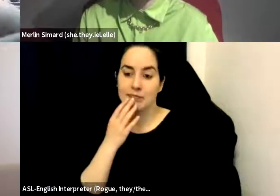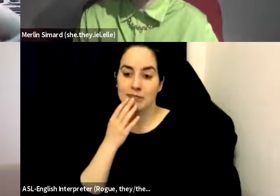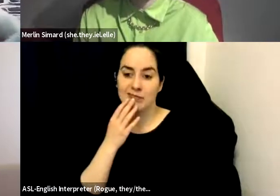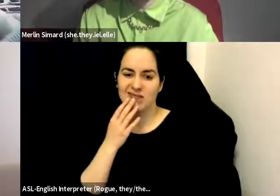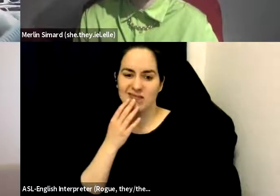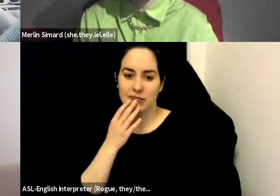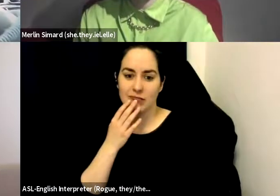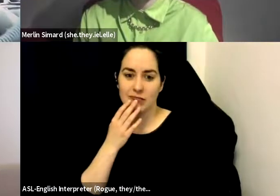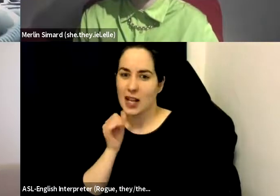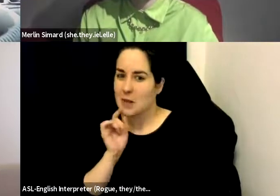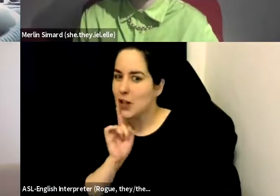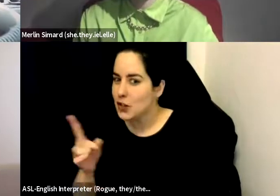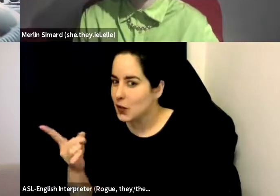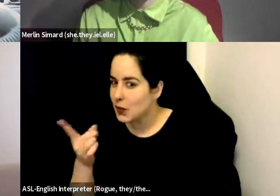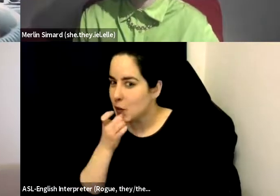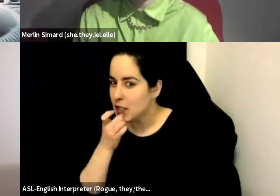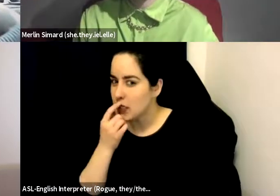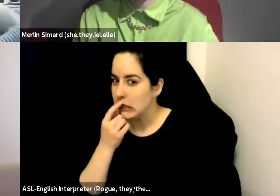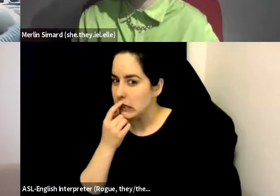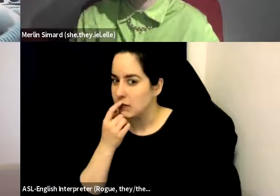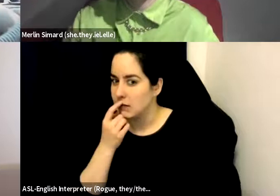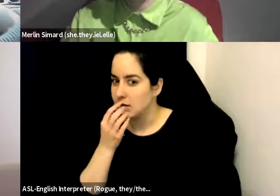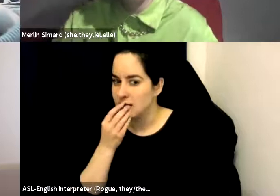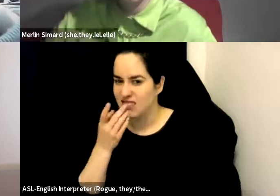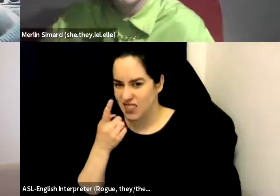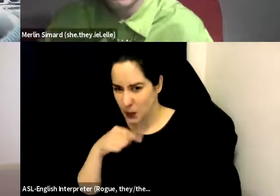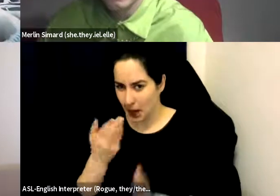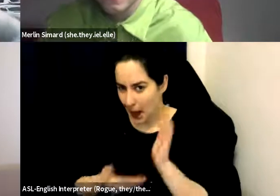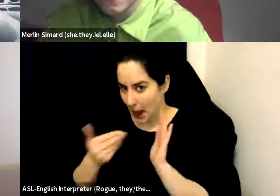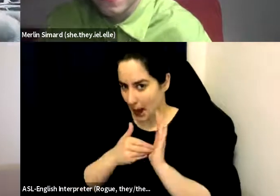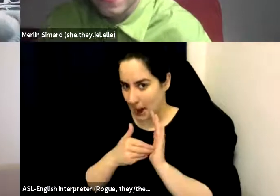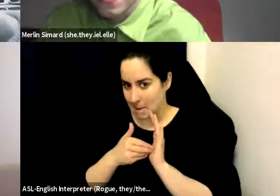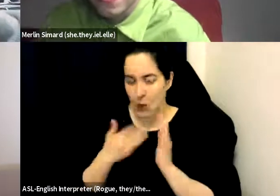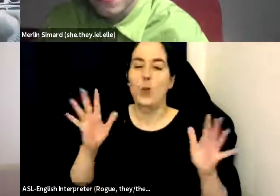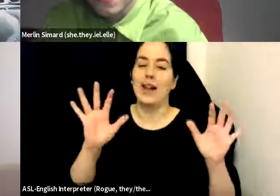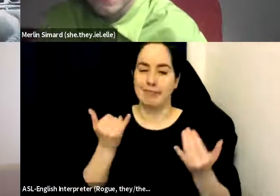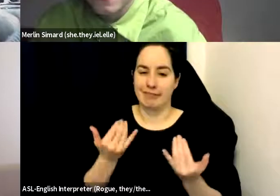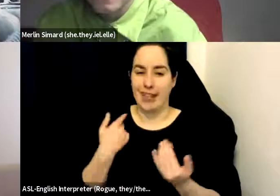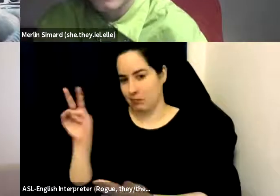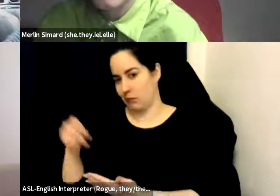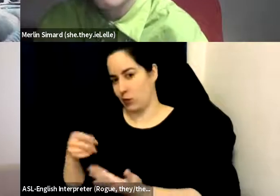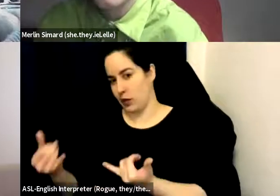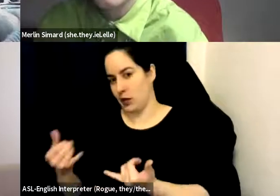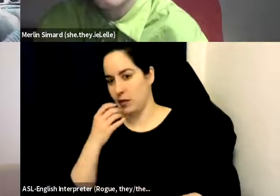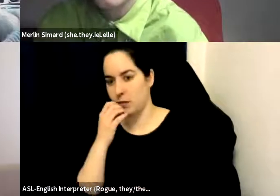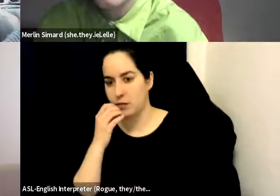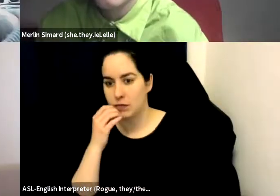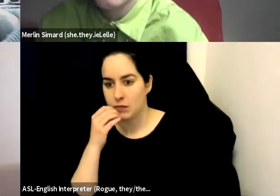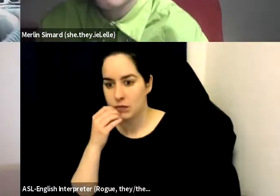I'm unsure of the question. What, can you repeat it? Wait, I'm looking at it right now.